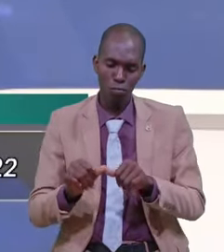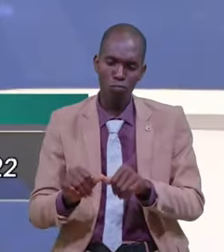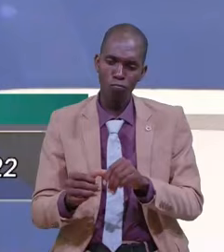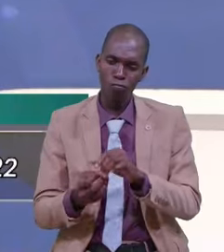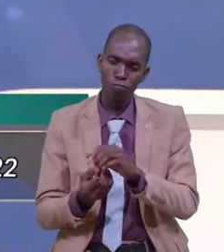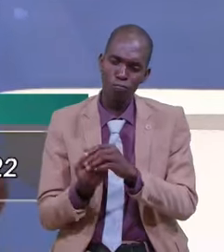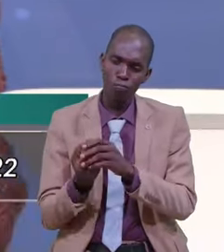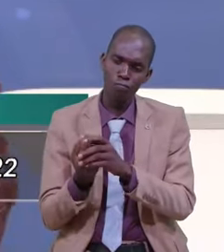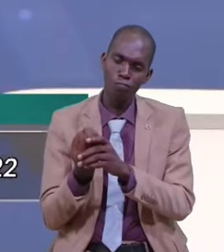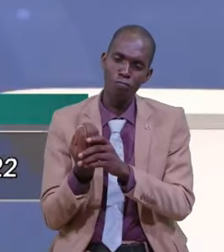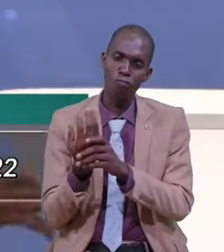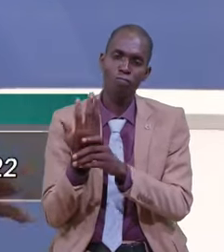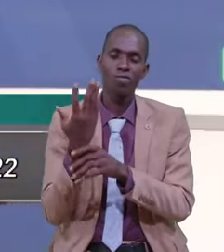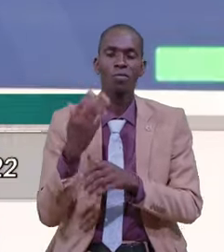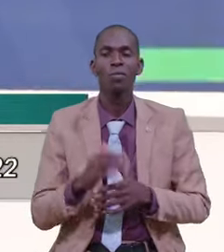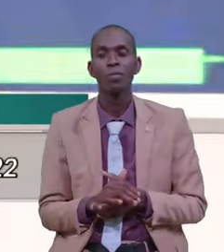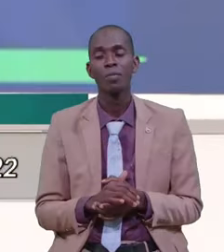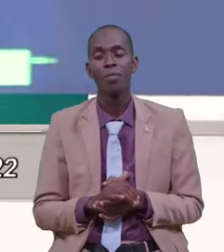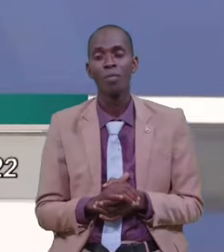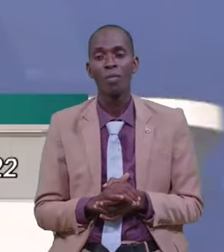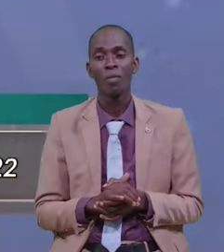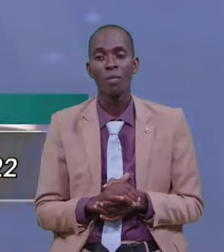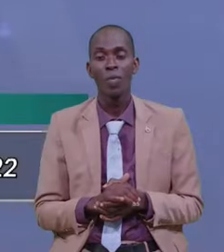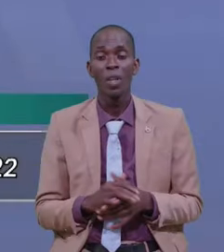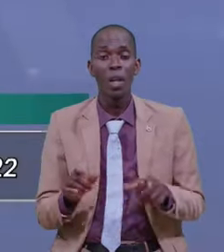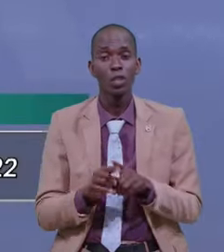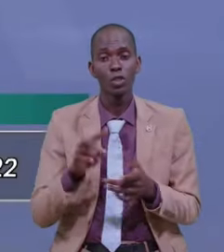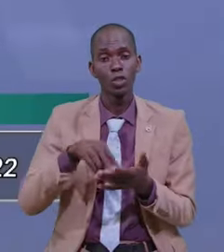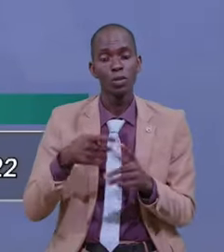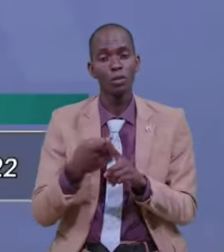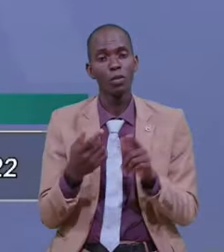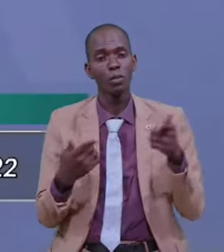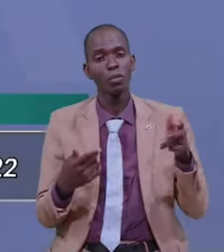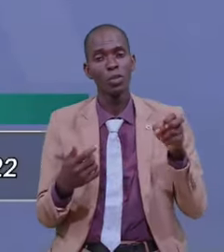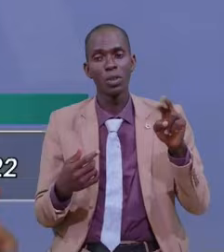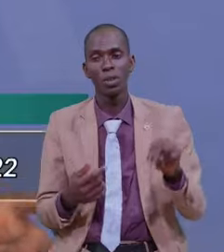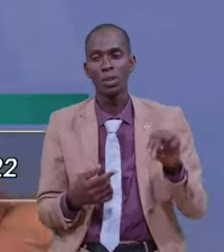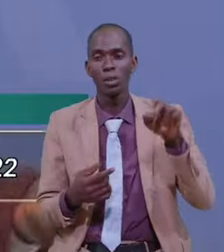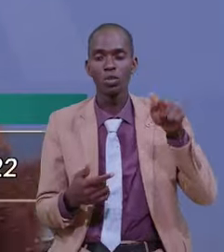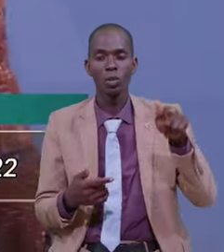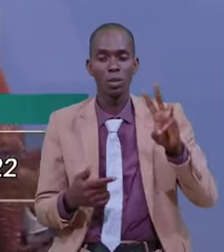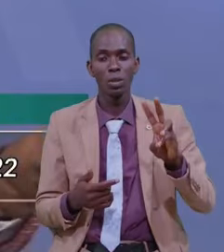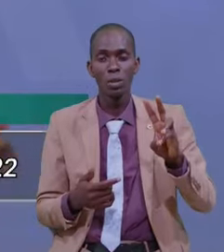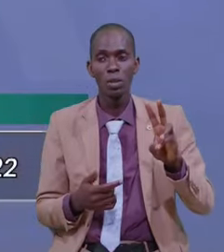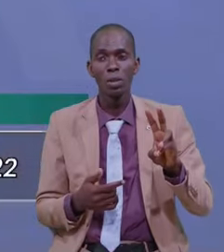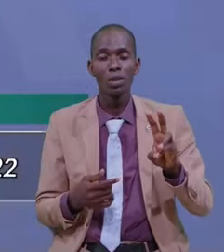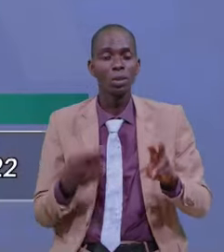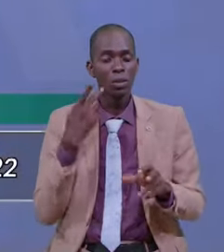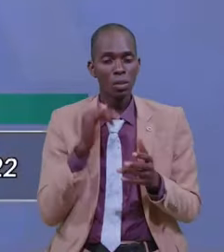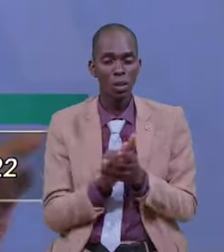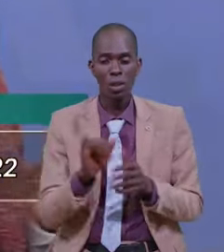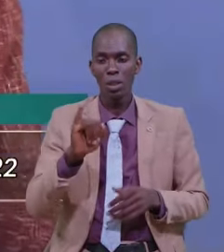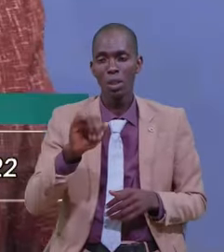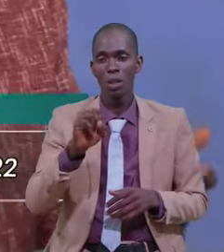persevering cultivation. As you read Genesis chapter 26, he dug a well.